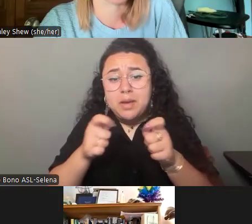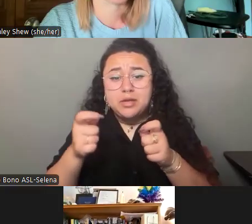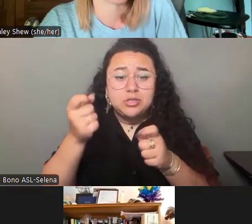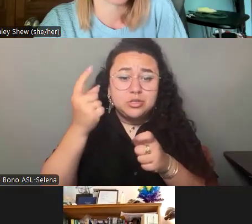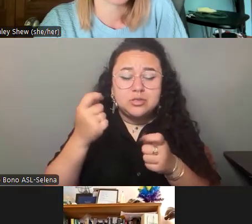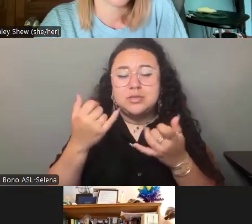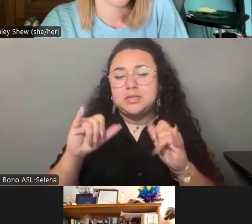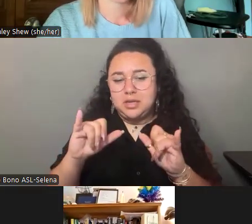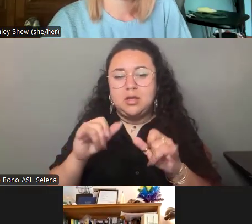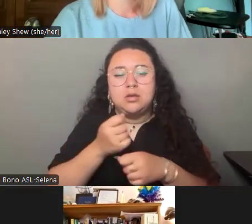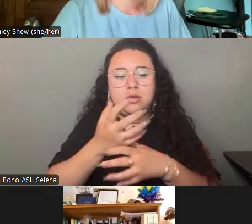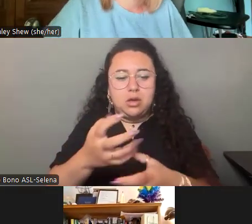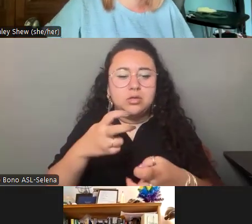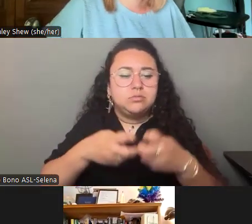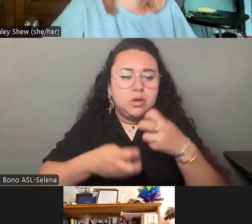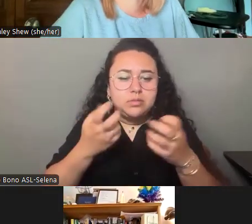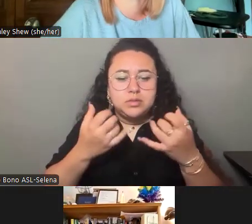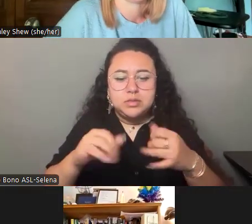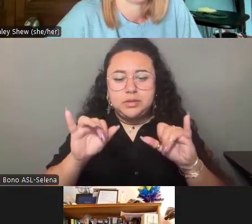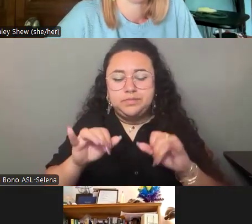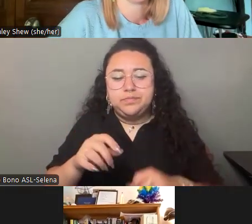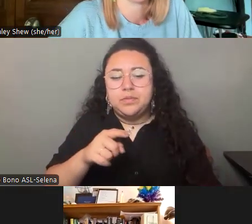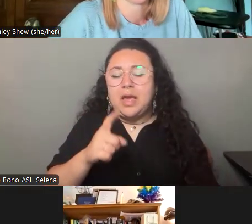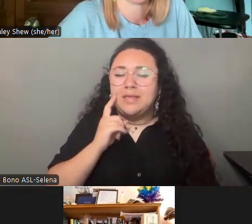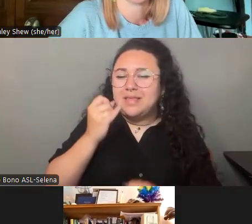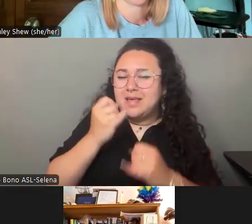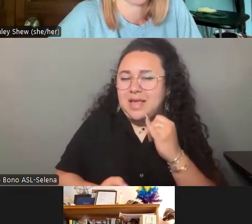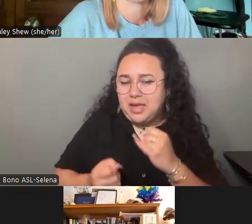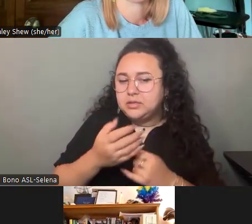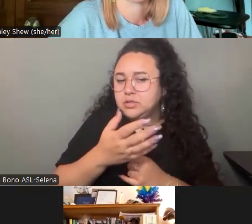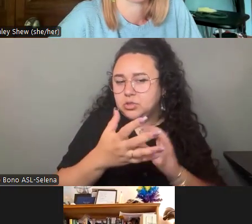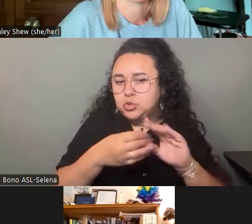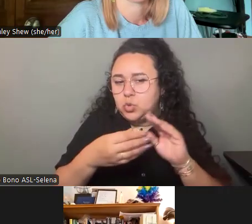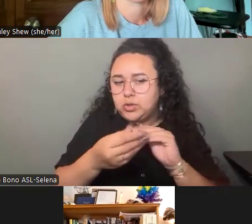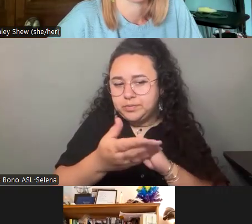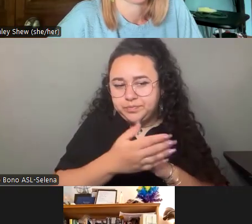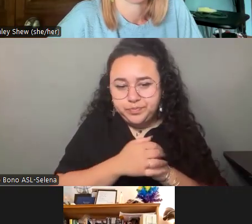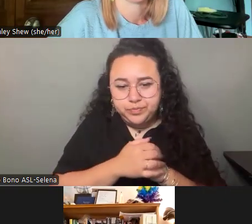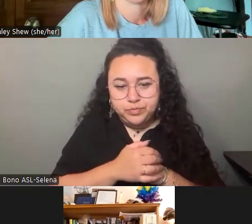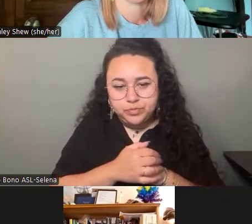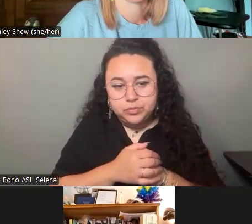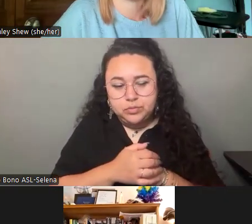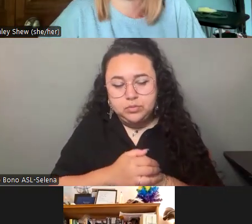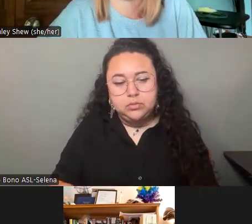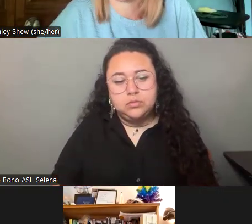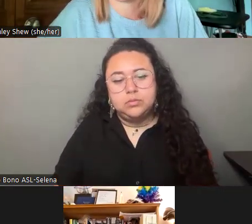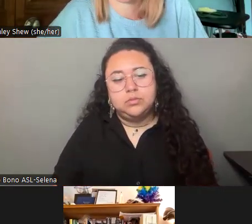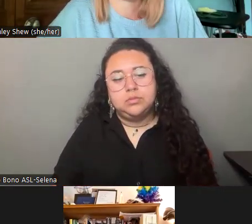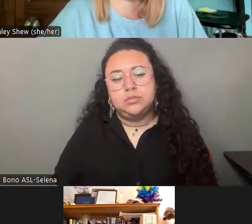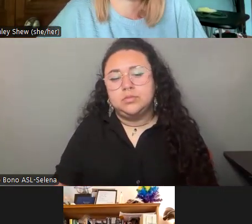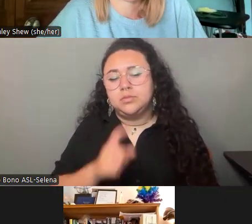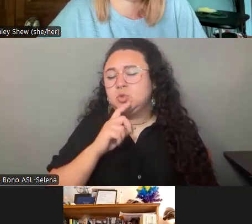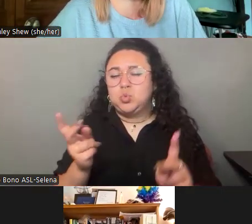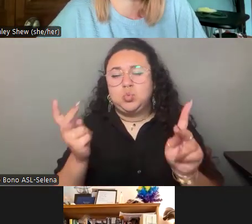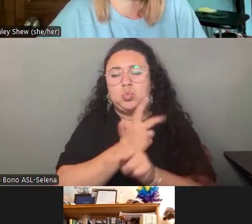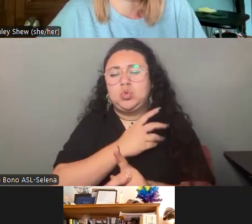problems. And I think this is our final case. I find this one perhaps the most upsetting of all of